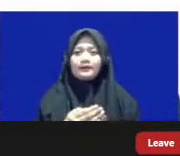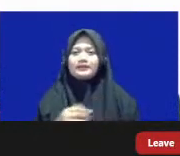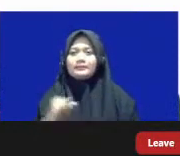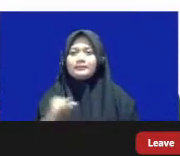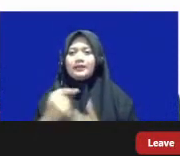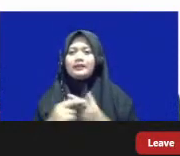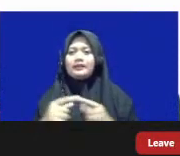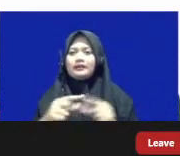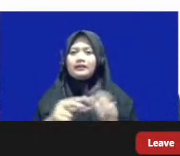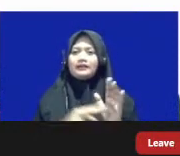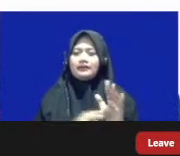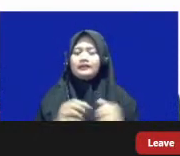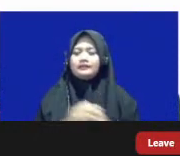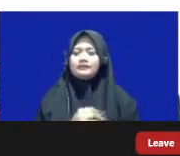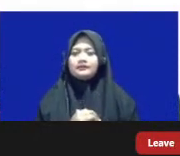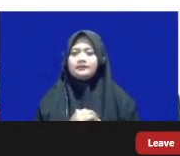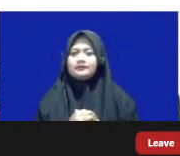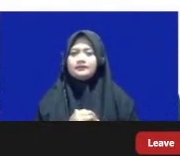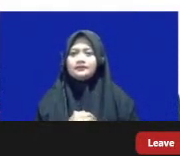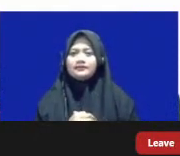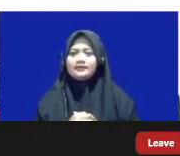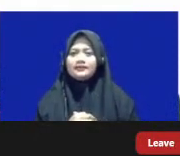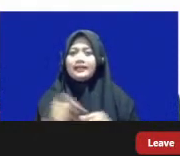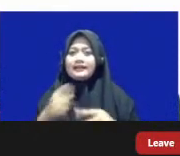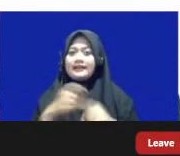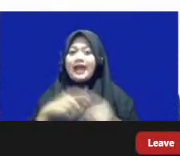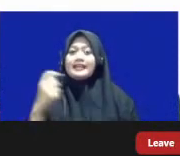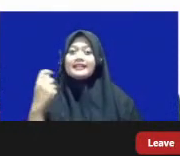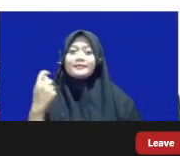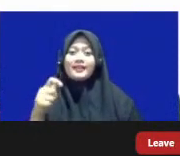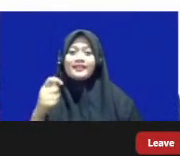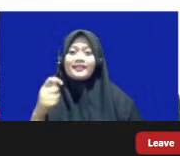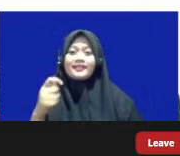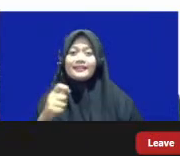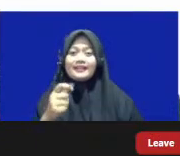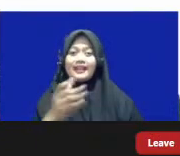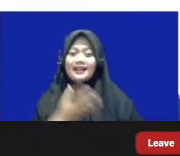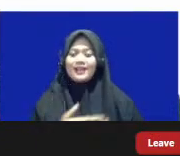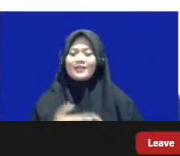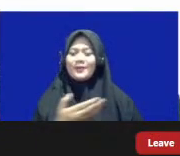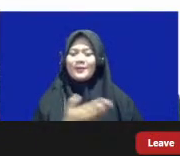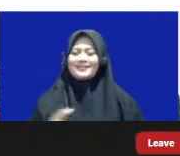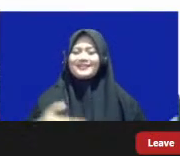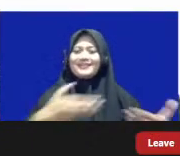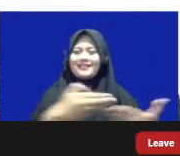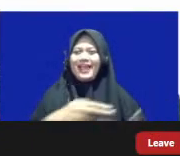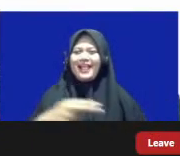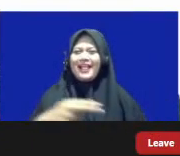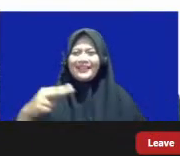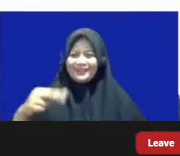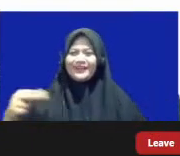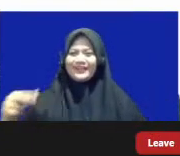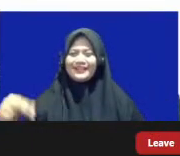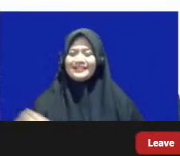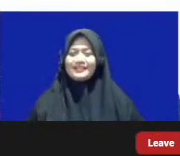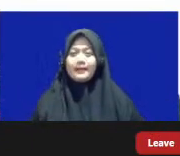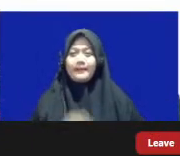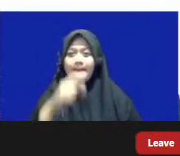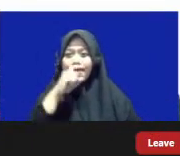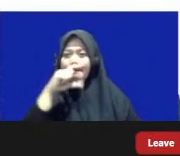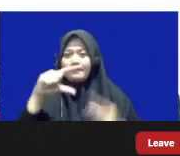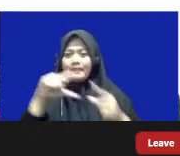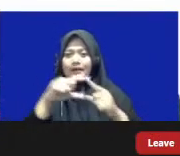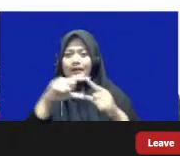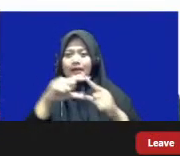Victims of the Ministry of Social Affairs of the Government of Indonesia. Mr. Ahmadul Haq, Director of the Cyclone